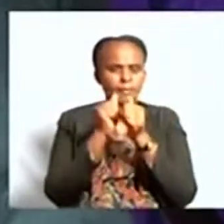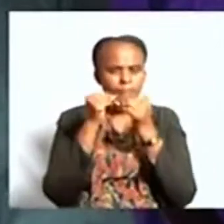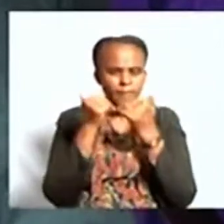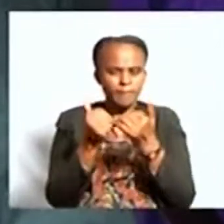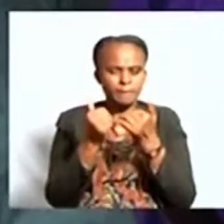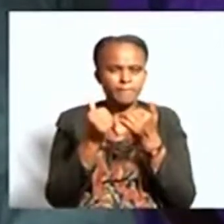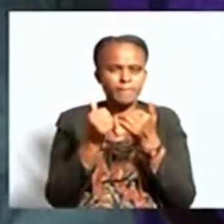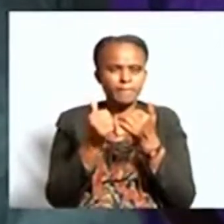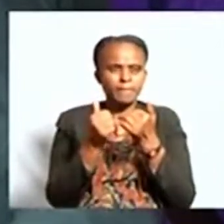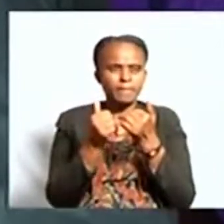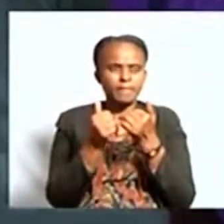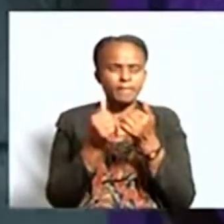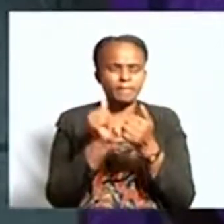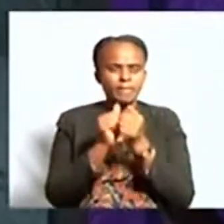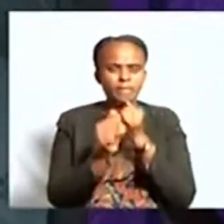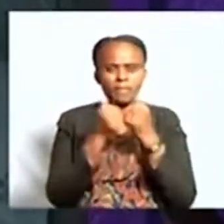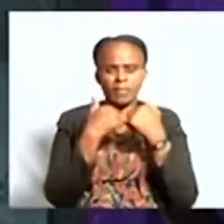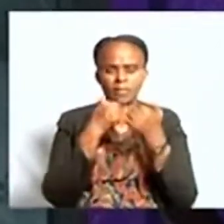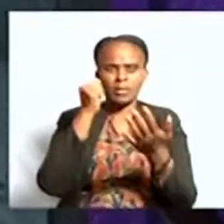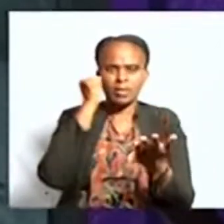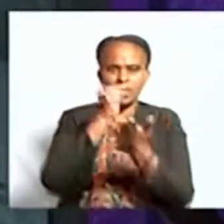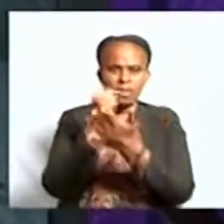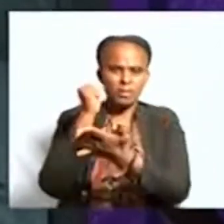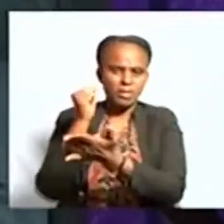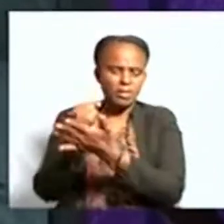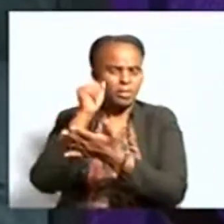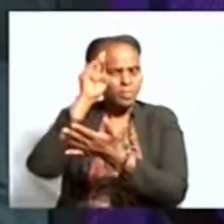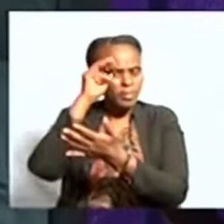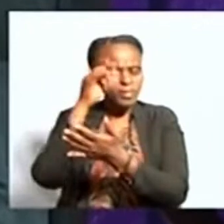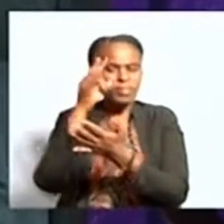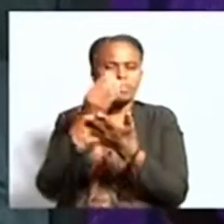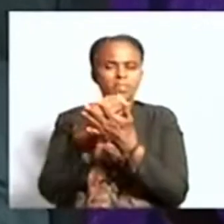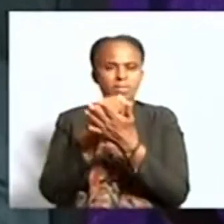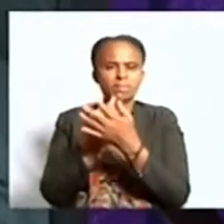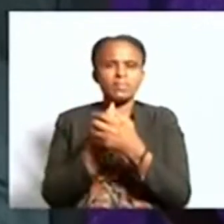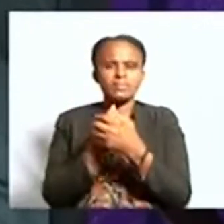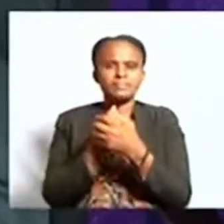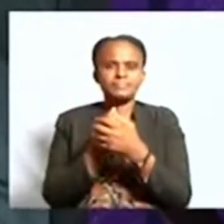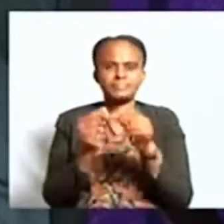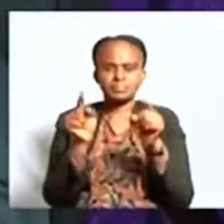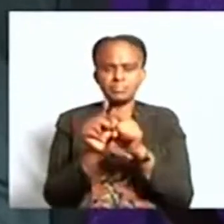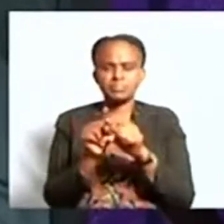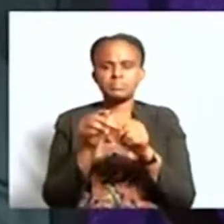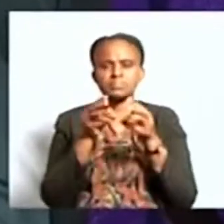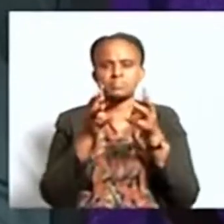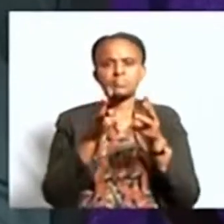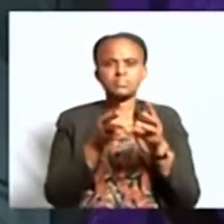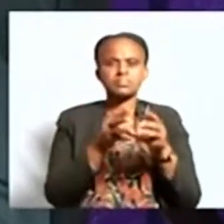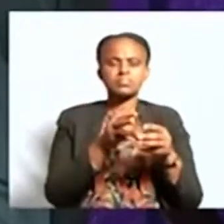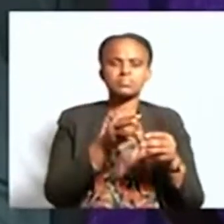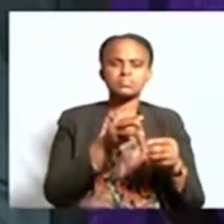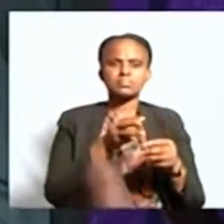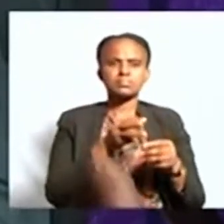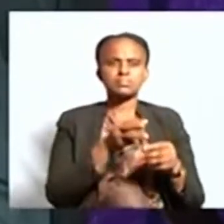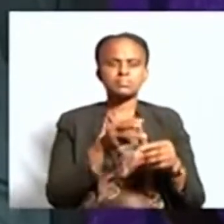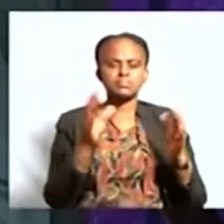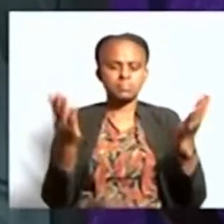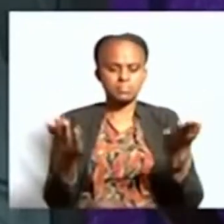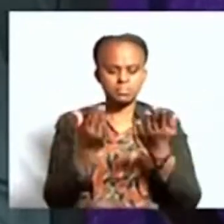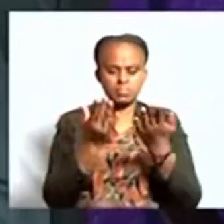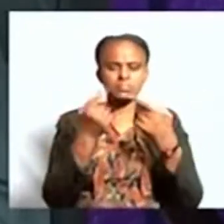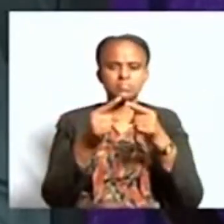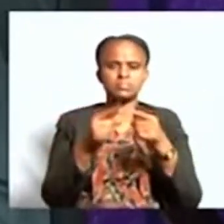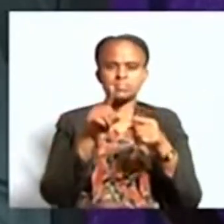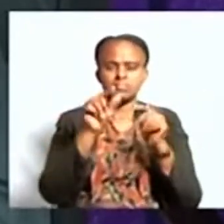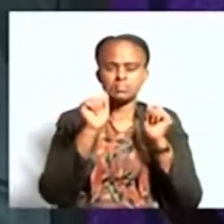actually stamped by the Ministry of Finance to the extent that the reconciliation was undertaken. So